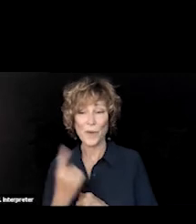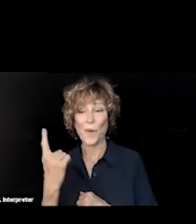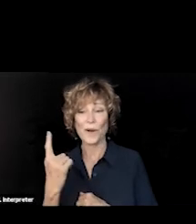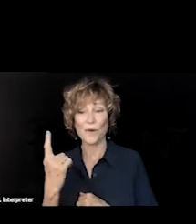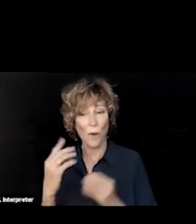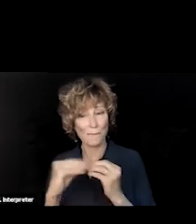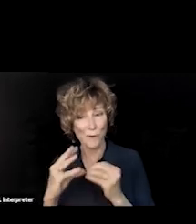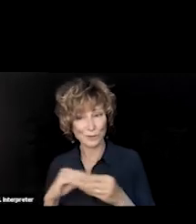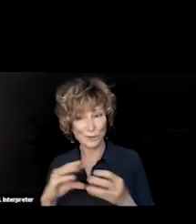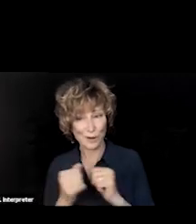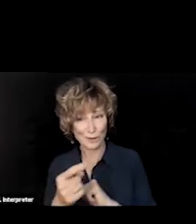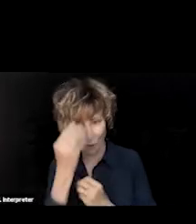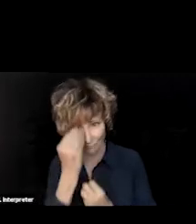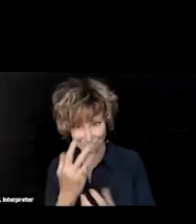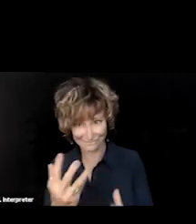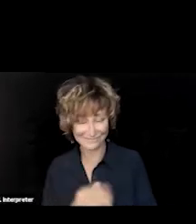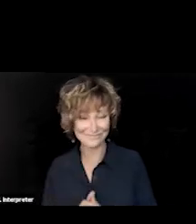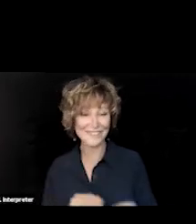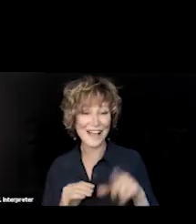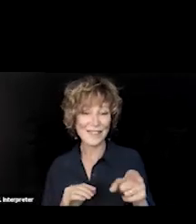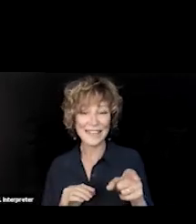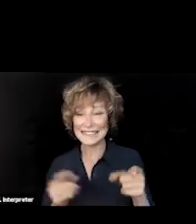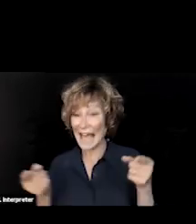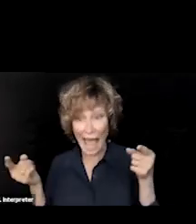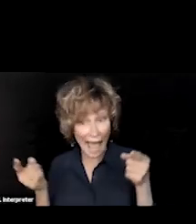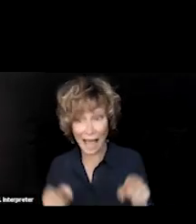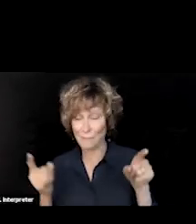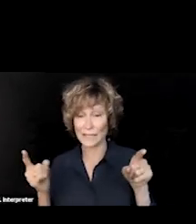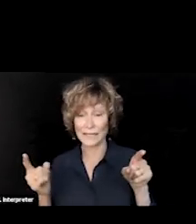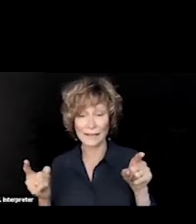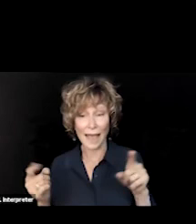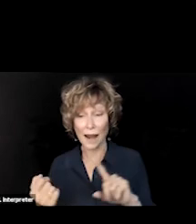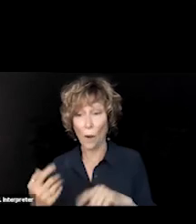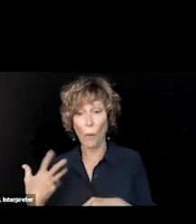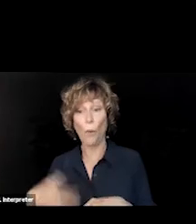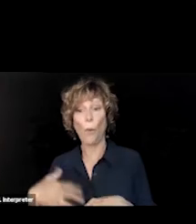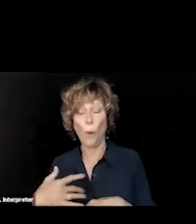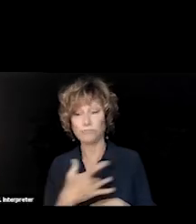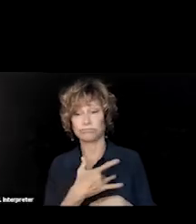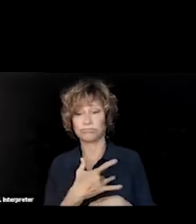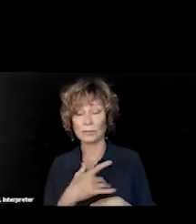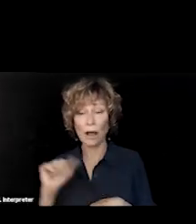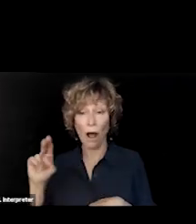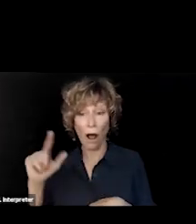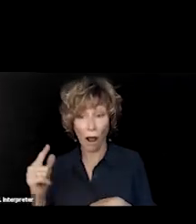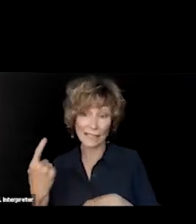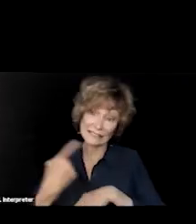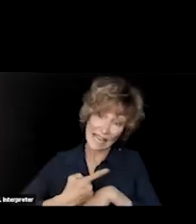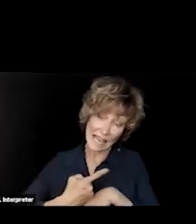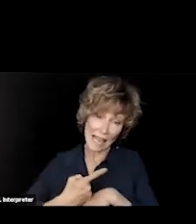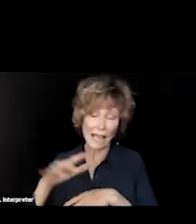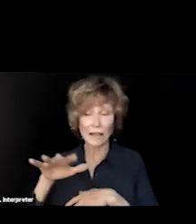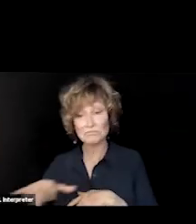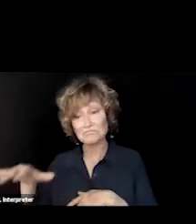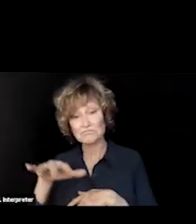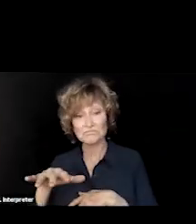one more story with you. This is a chance encounter I had that profoundly impacted me. It was an August day, a neighborhood